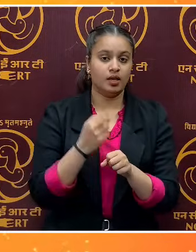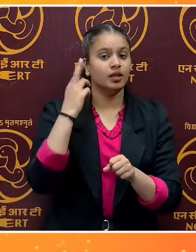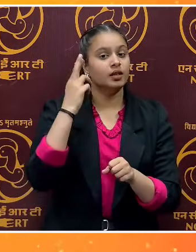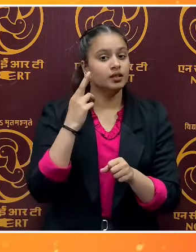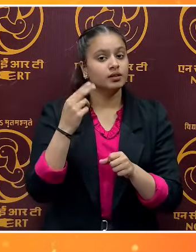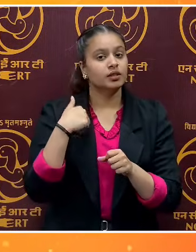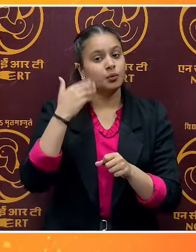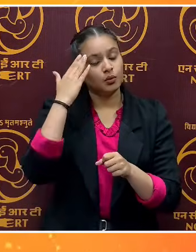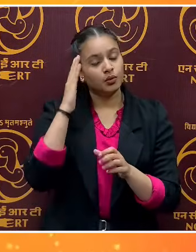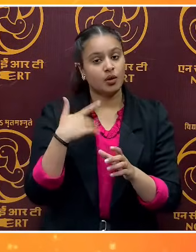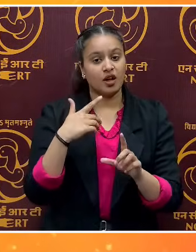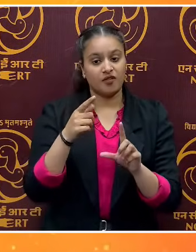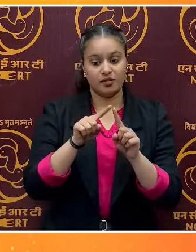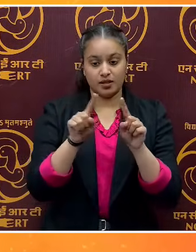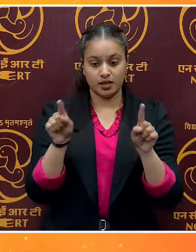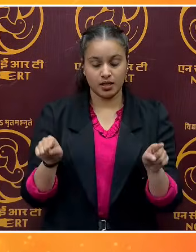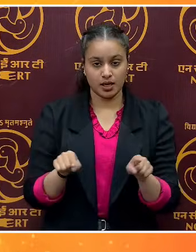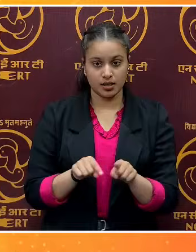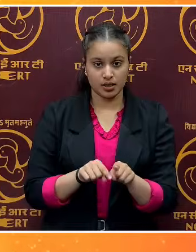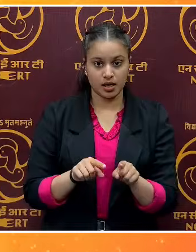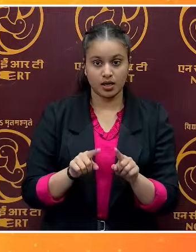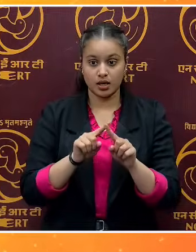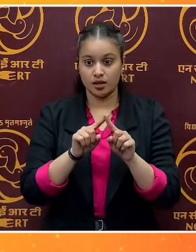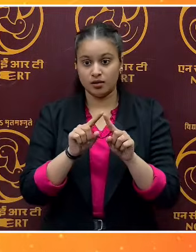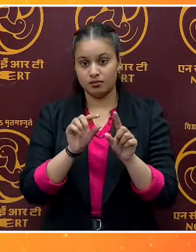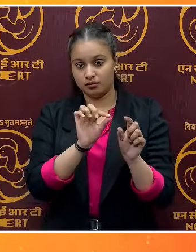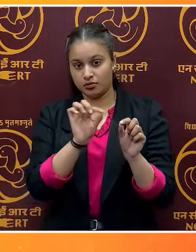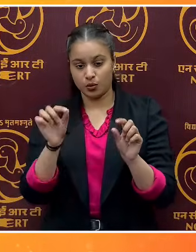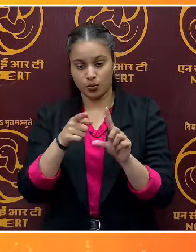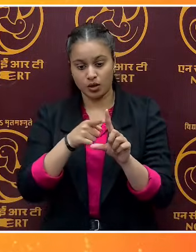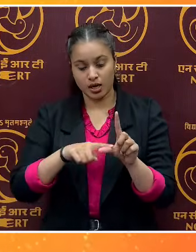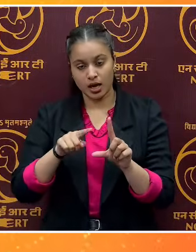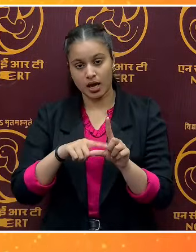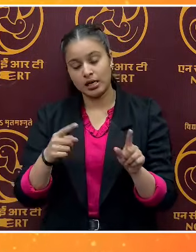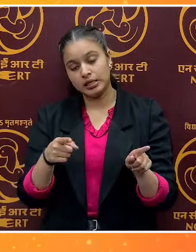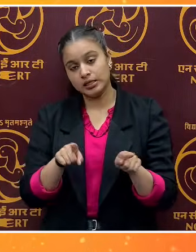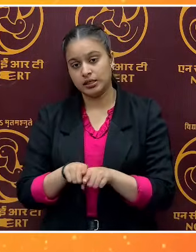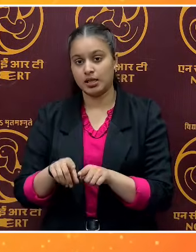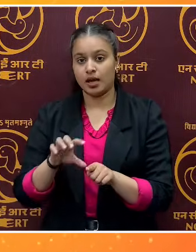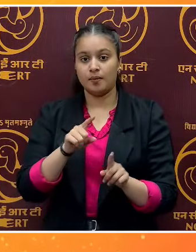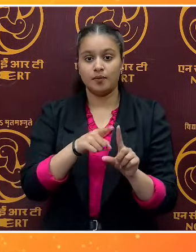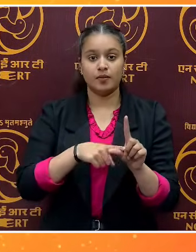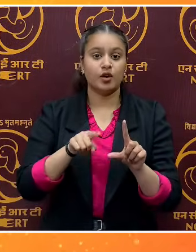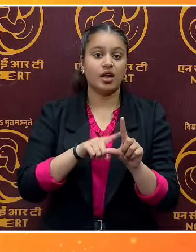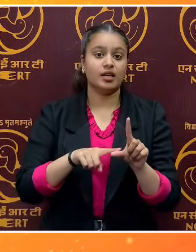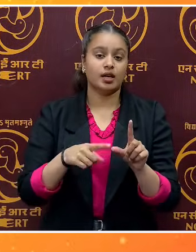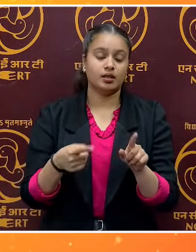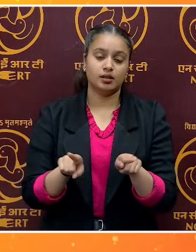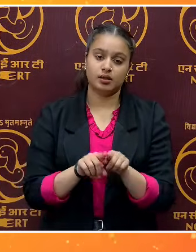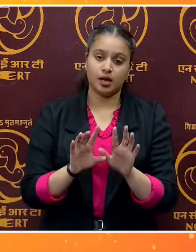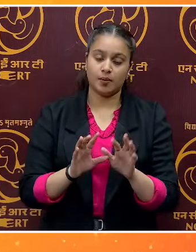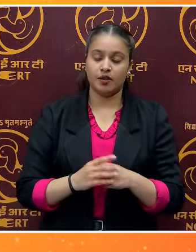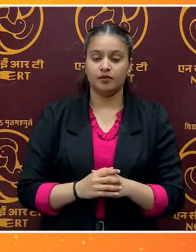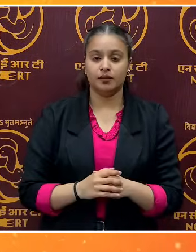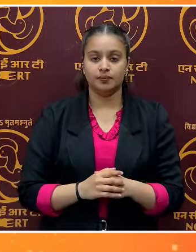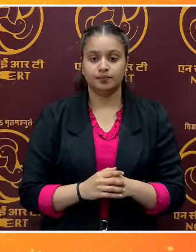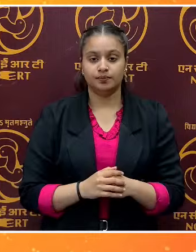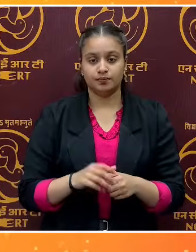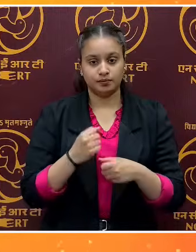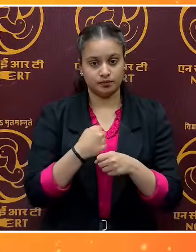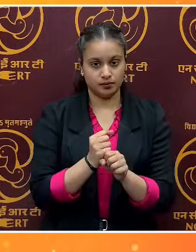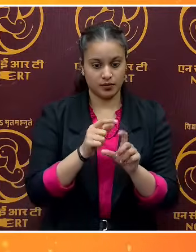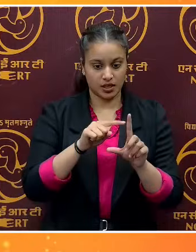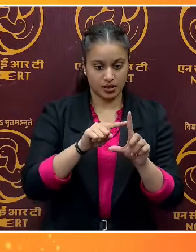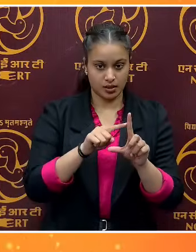know rectangle also has all the angles as right angles, right. So, I am making